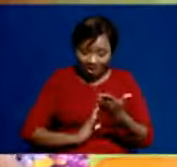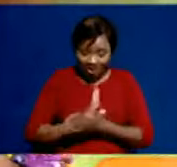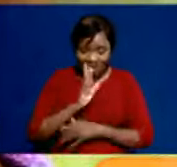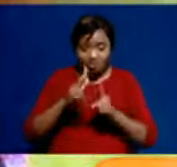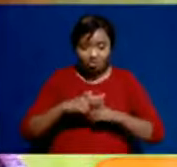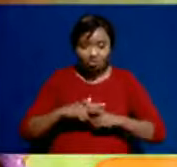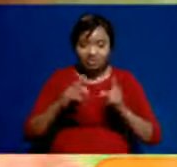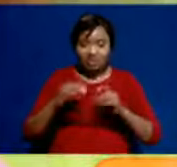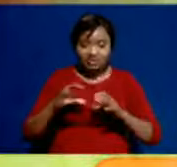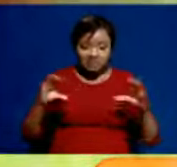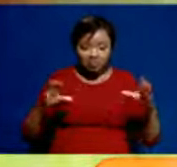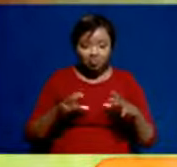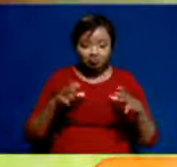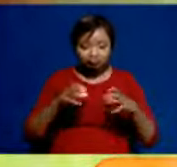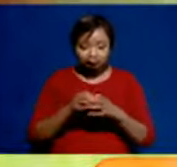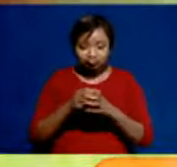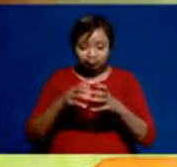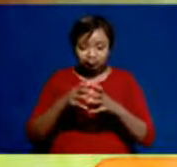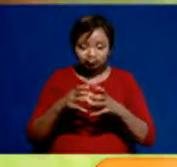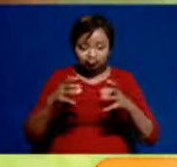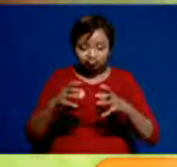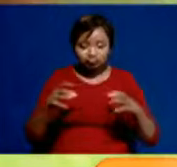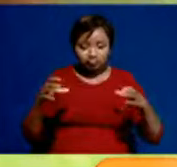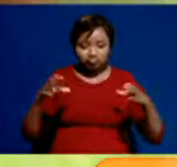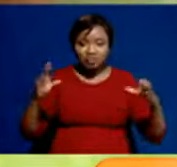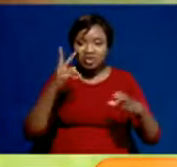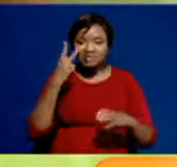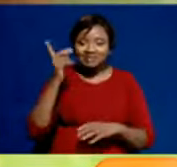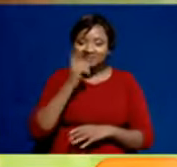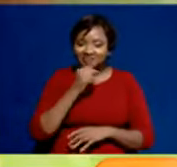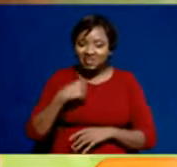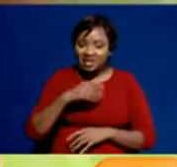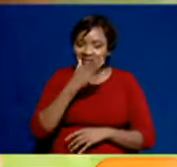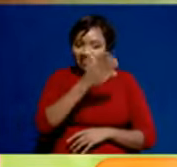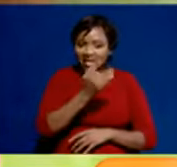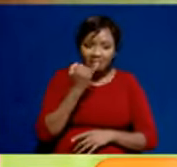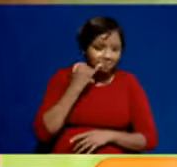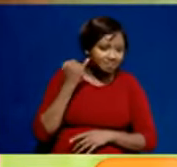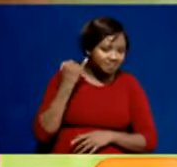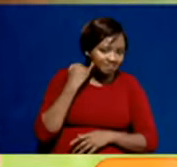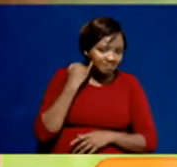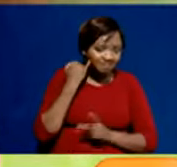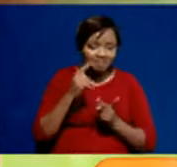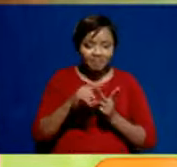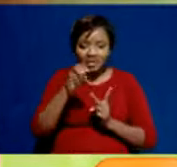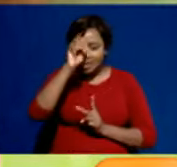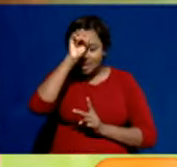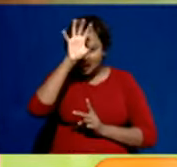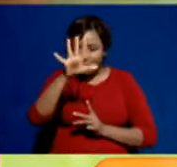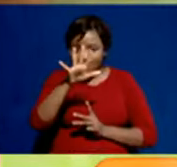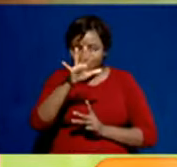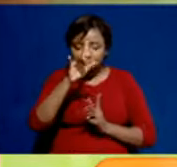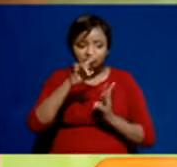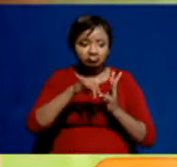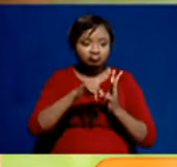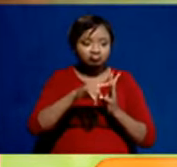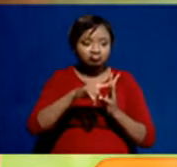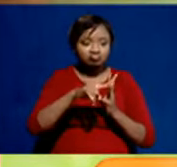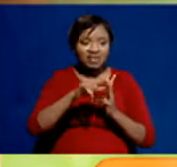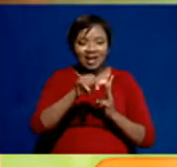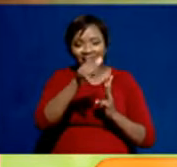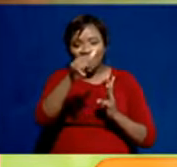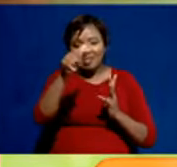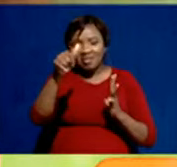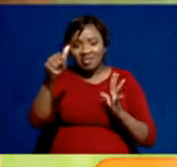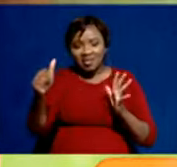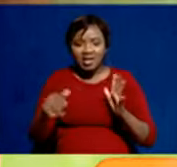around, and you go on expanding. You have seen us in Nakuru, you have seen us in Kiambu, you will see us in many other